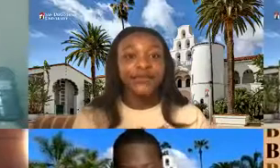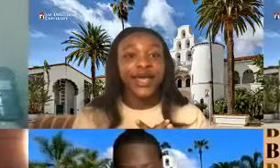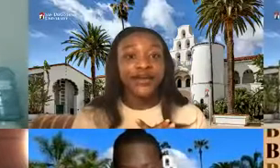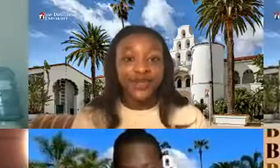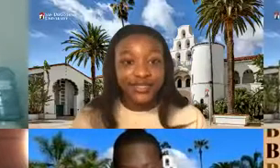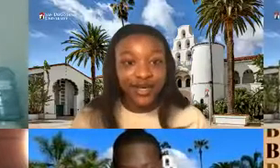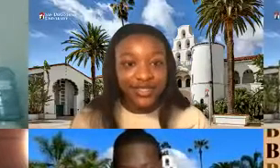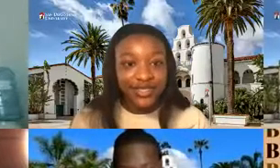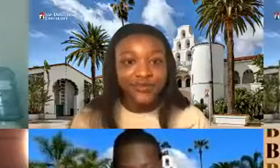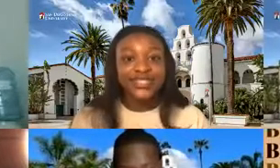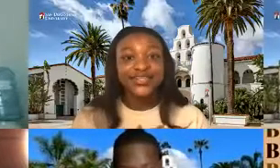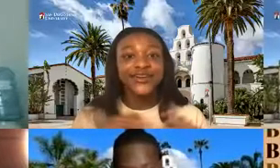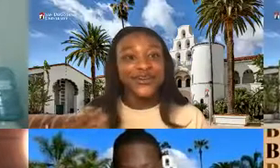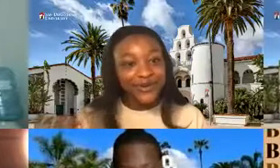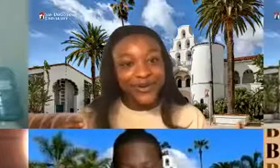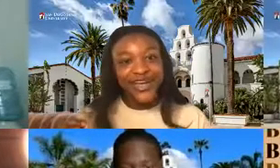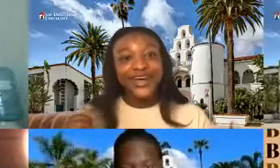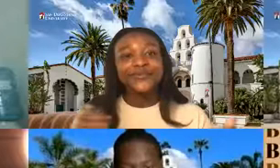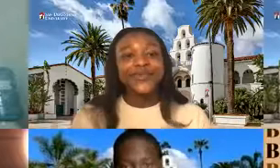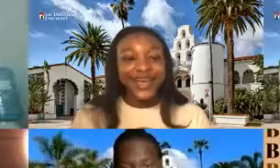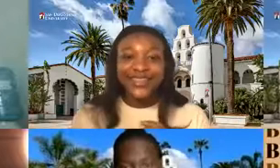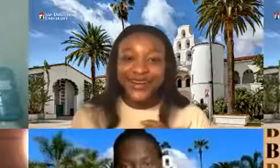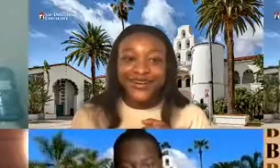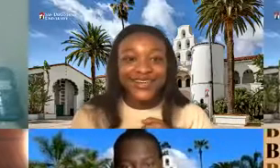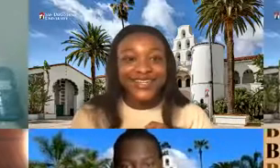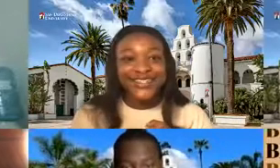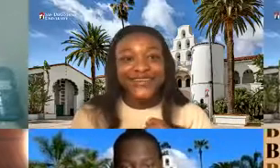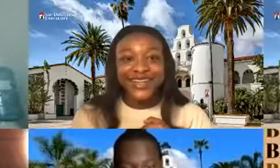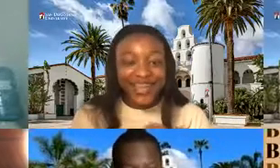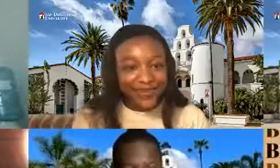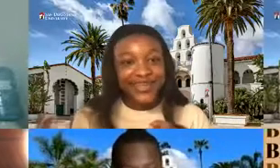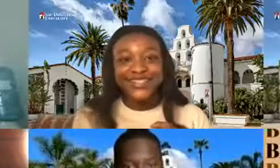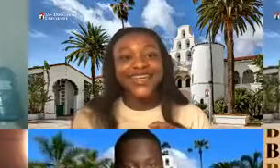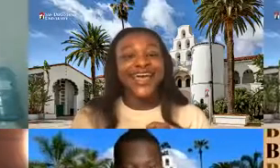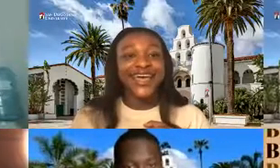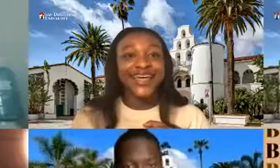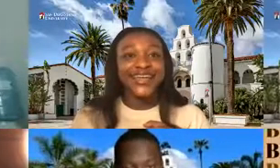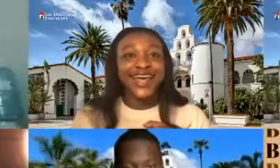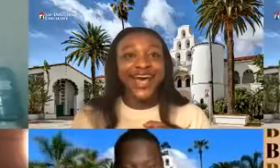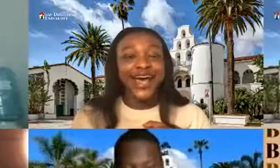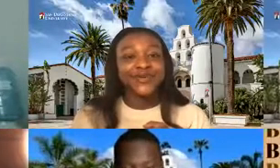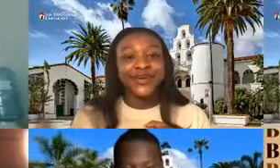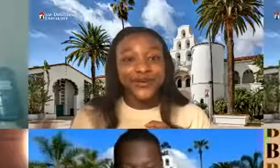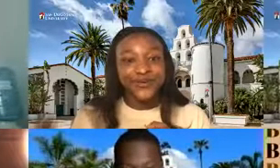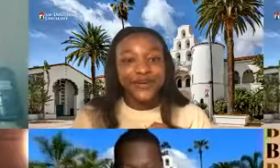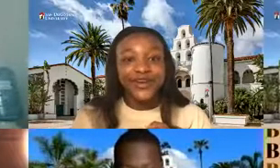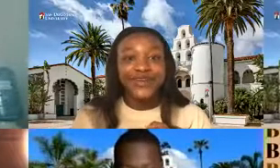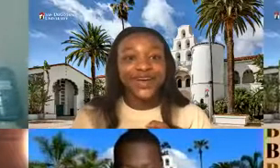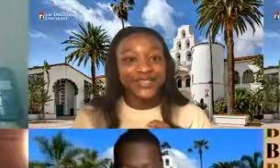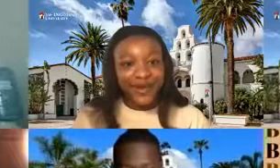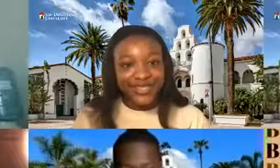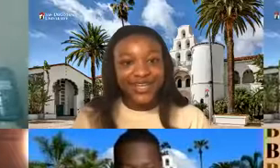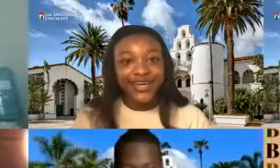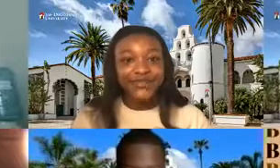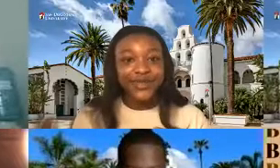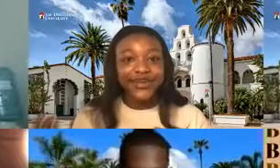organization Black Renaissance, which is our new Black theater organization on campus. And I am the co-founder and